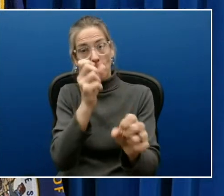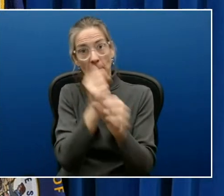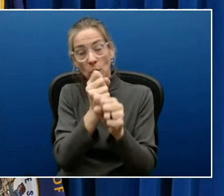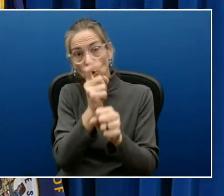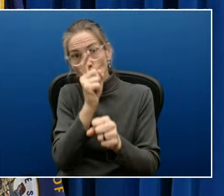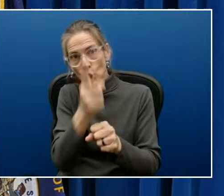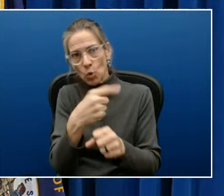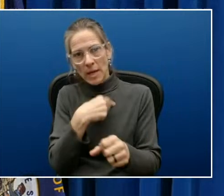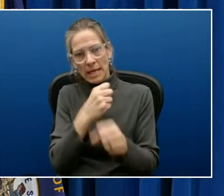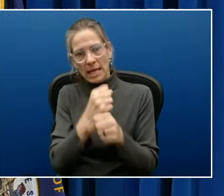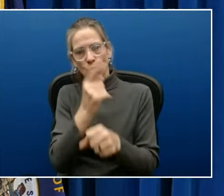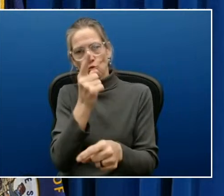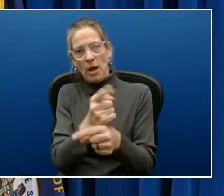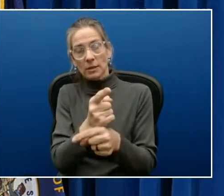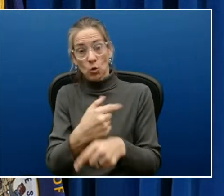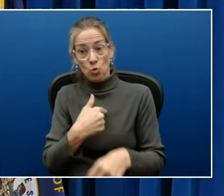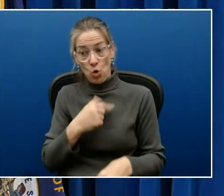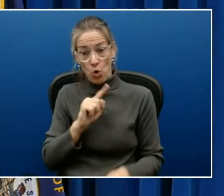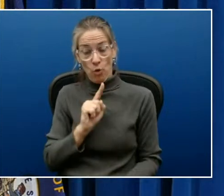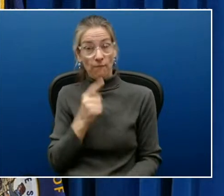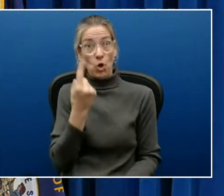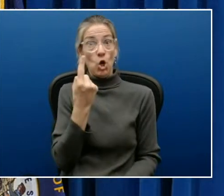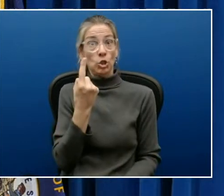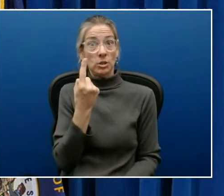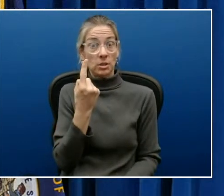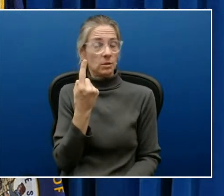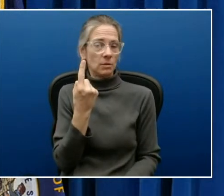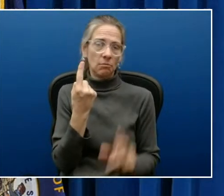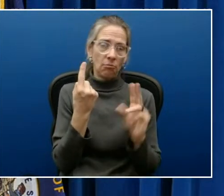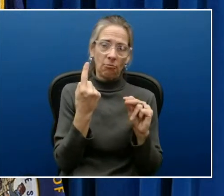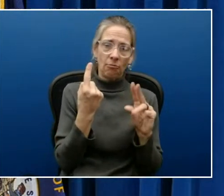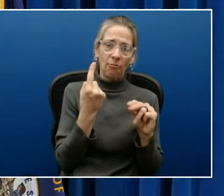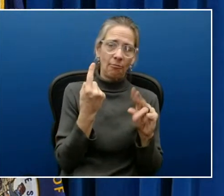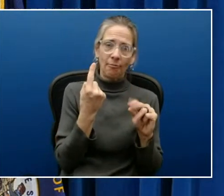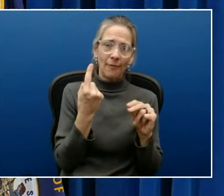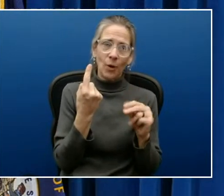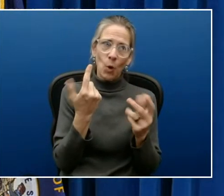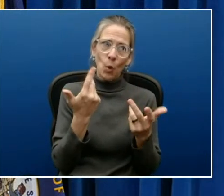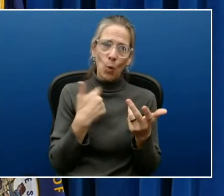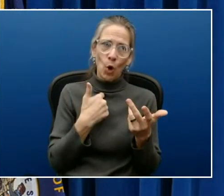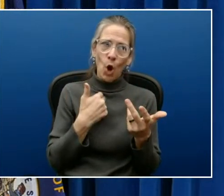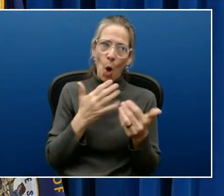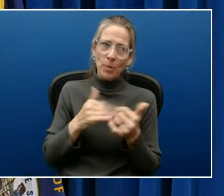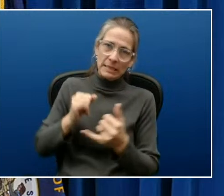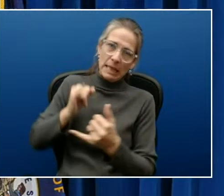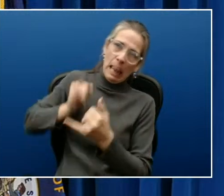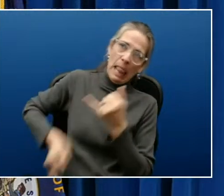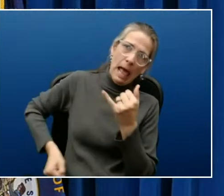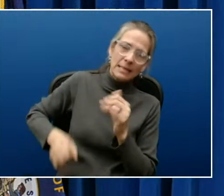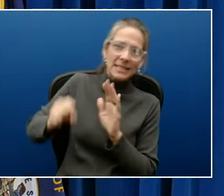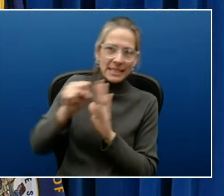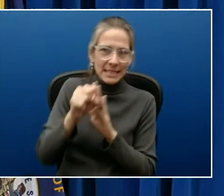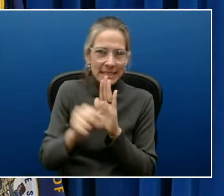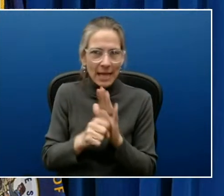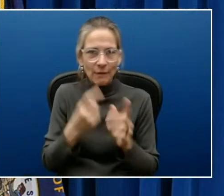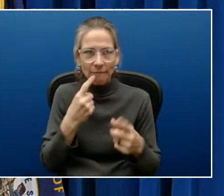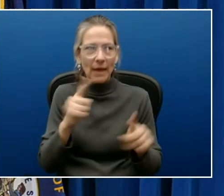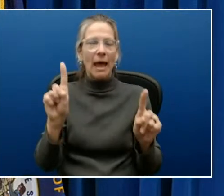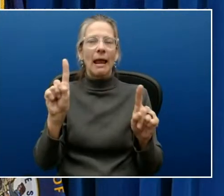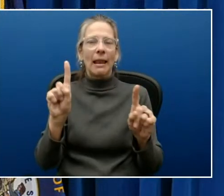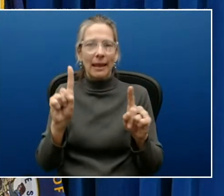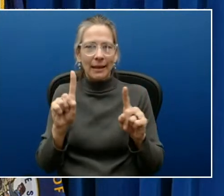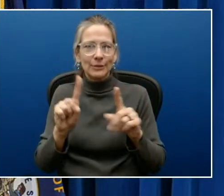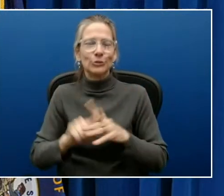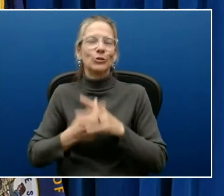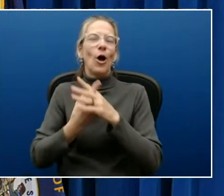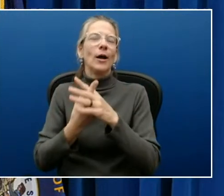right. We're not the first. Actually, we're pretty close to the last state that is implementing a medical cannabis program.